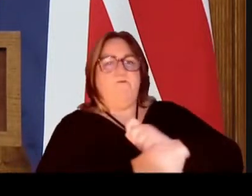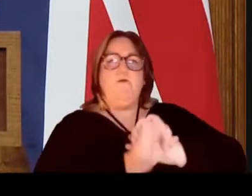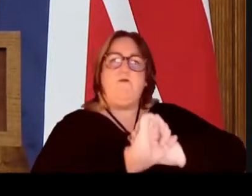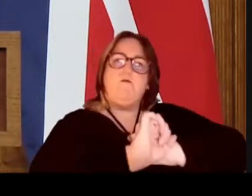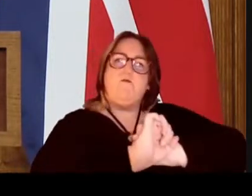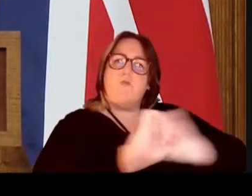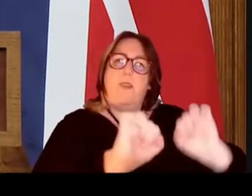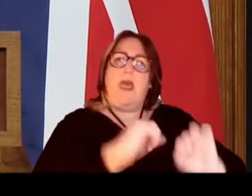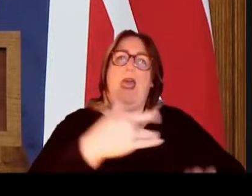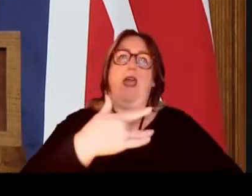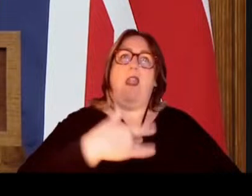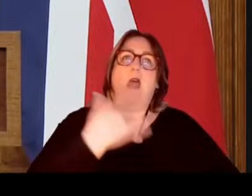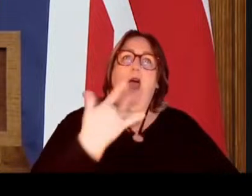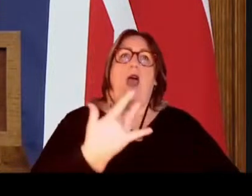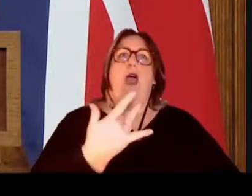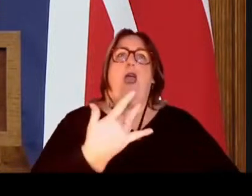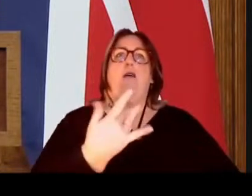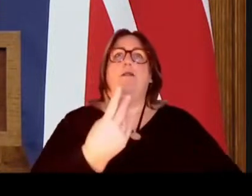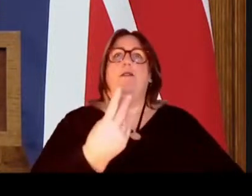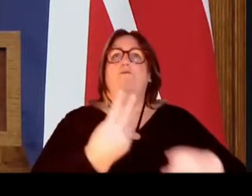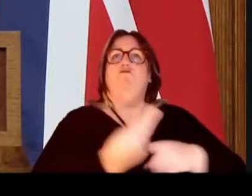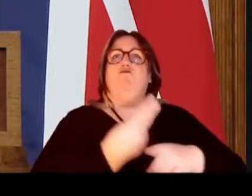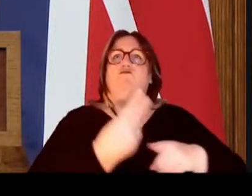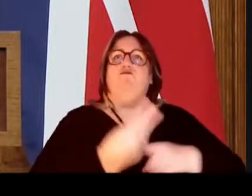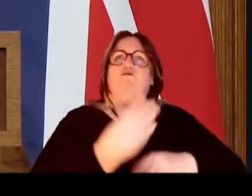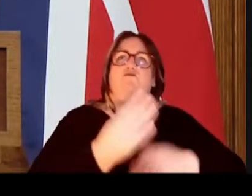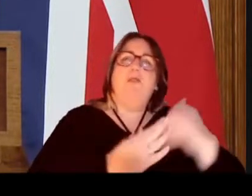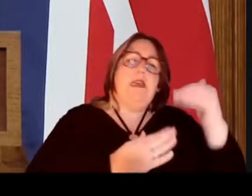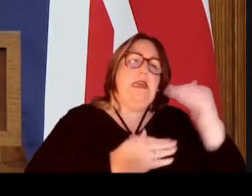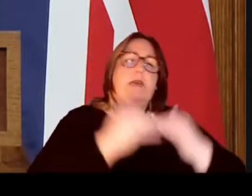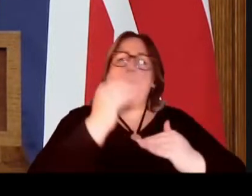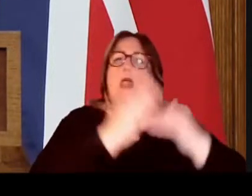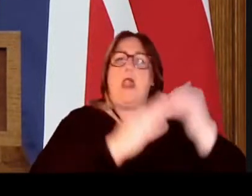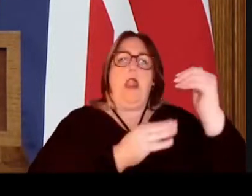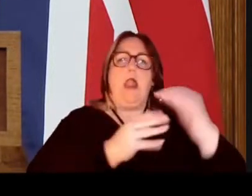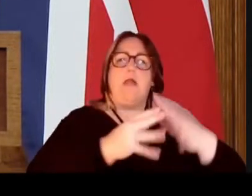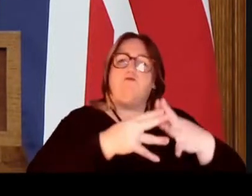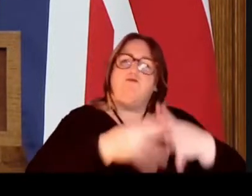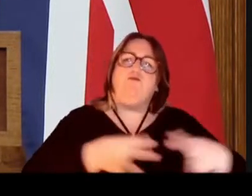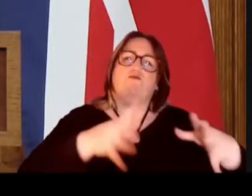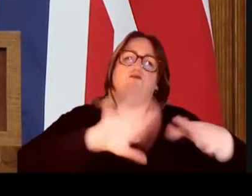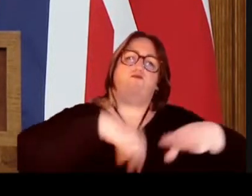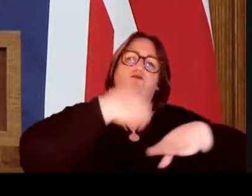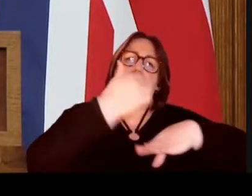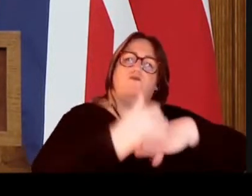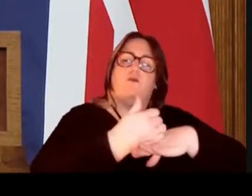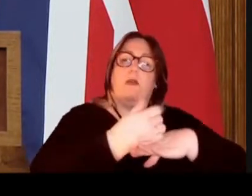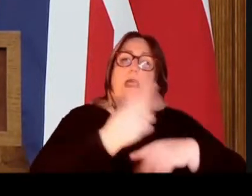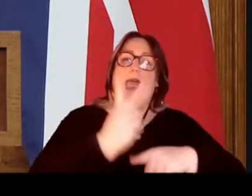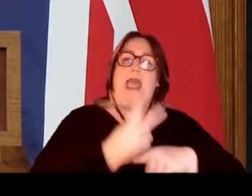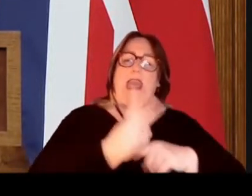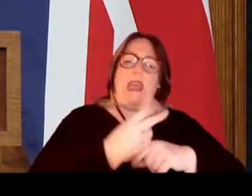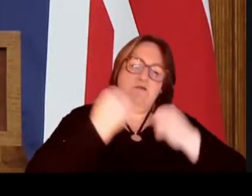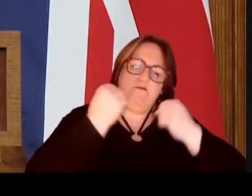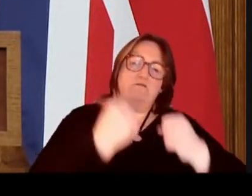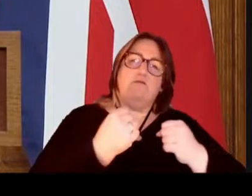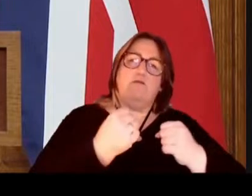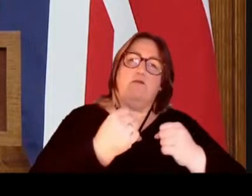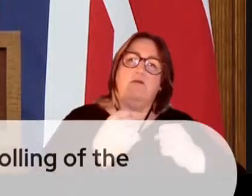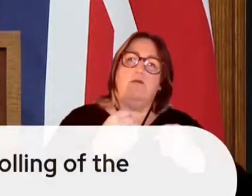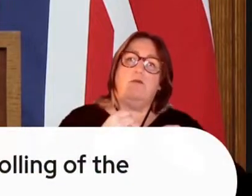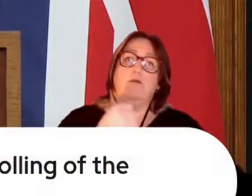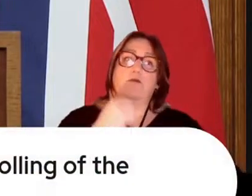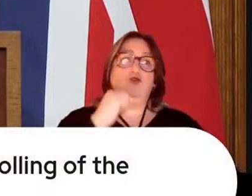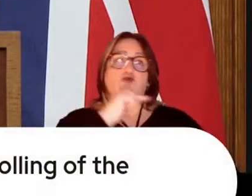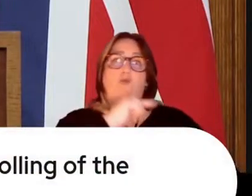rebuild, brick by brick, side by side. Strangers no longer